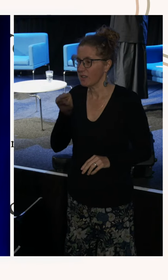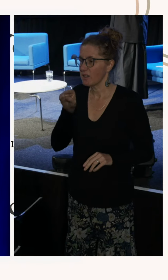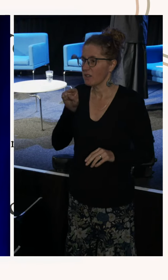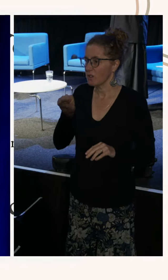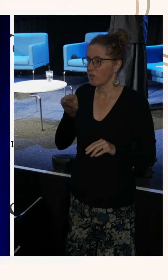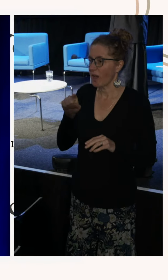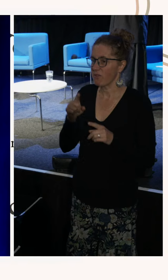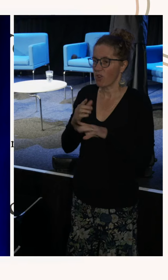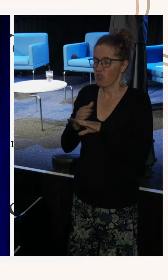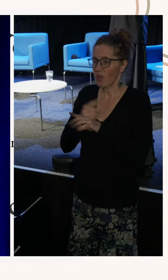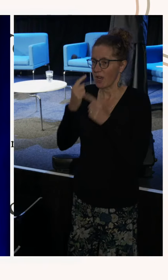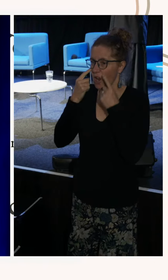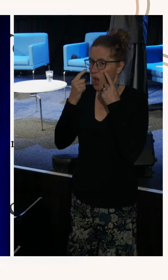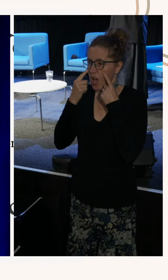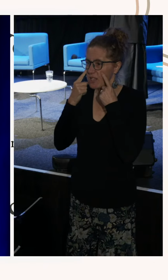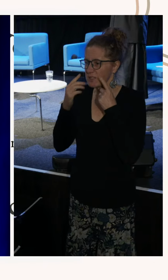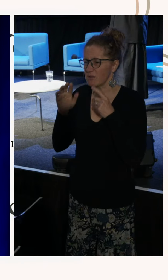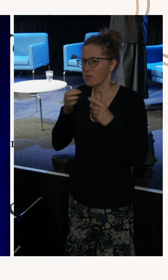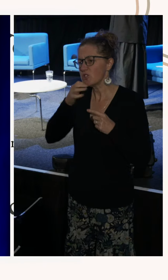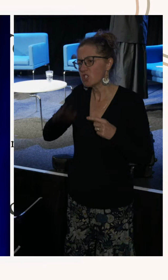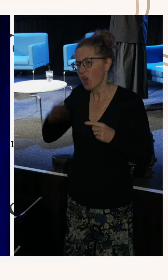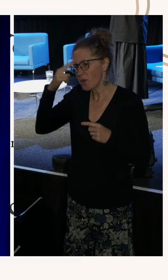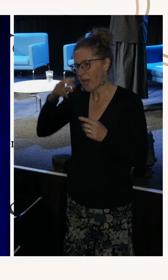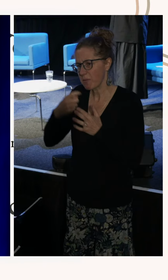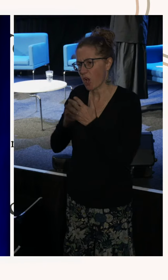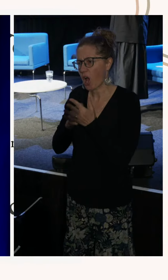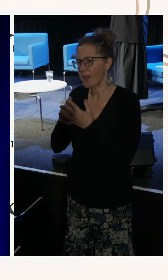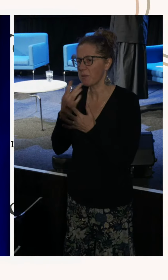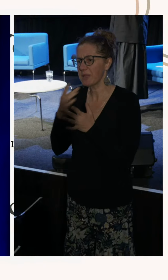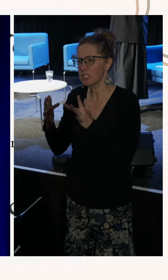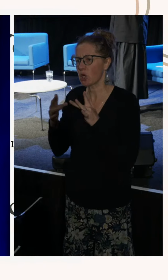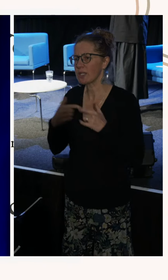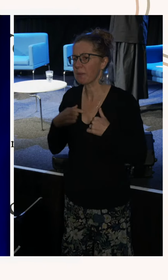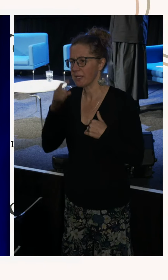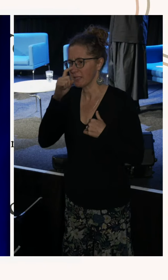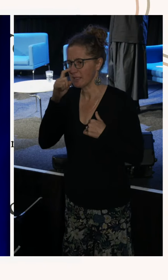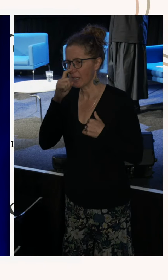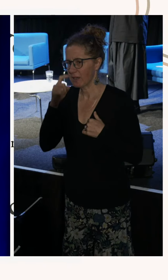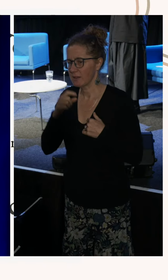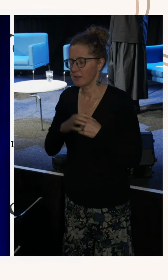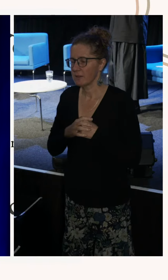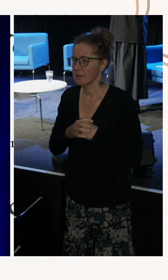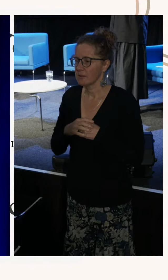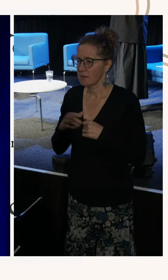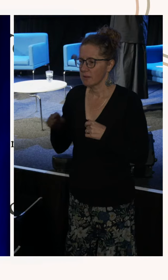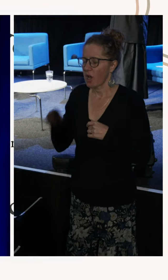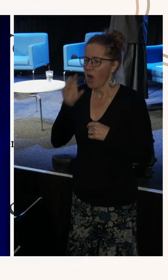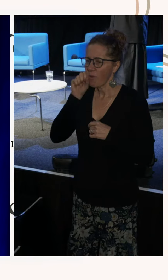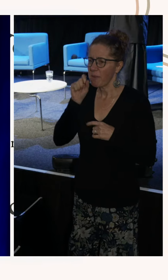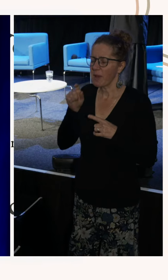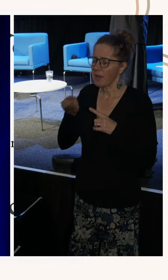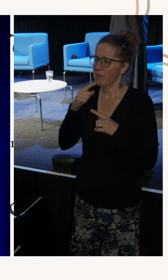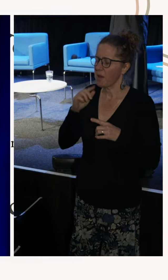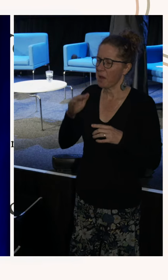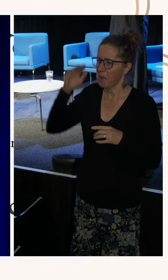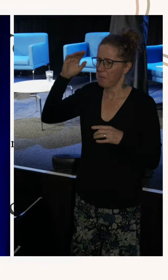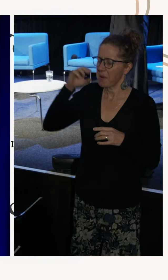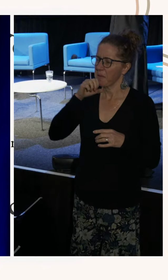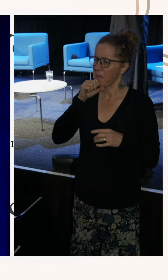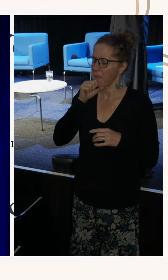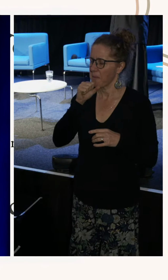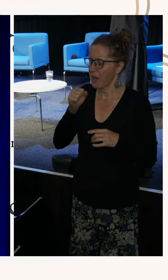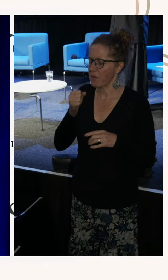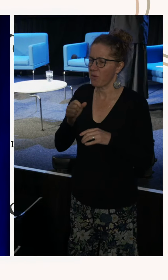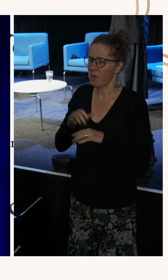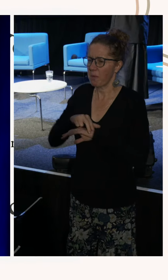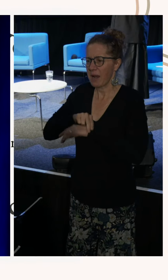as a child, get in touch, sister. Among my early memories is a policeman and a big bloke in a black suit taking Gordon away